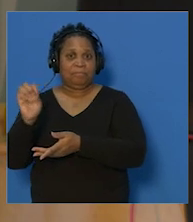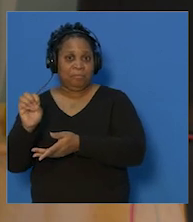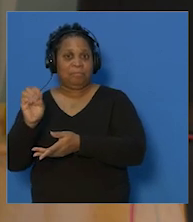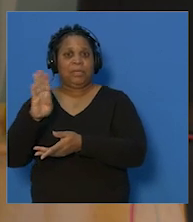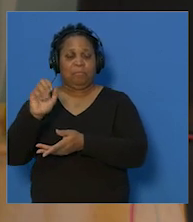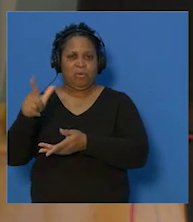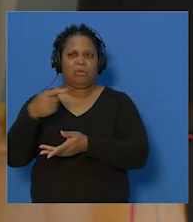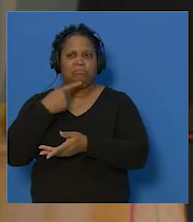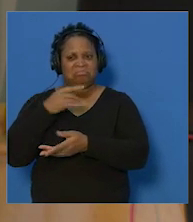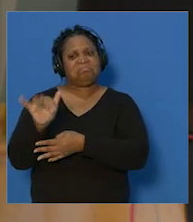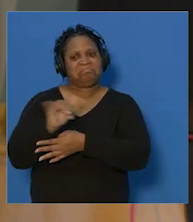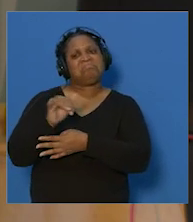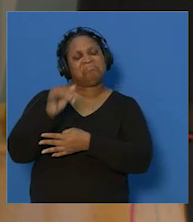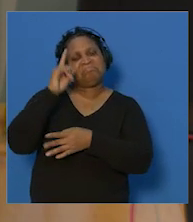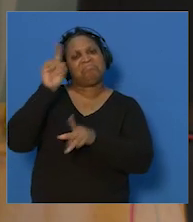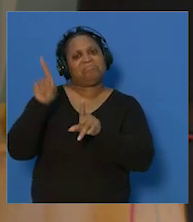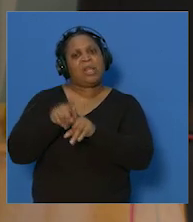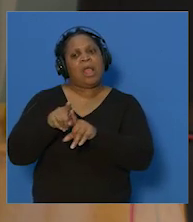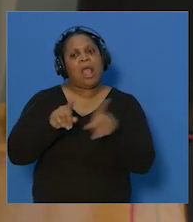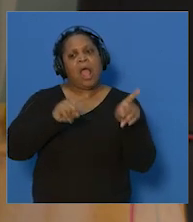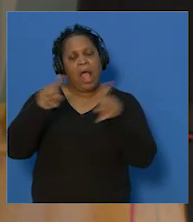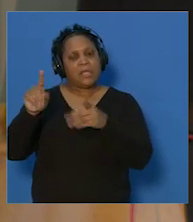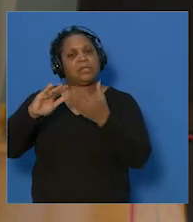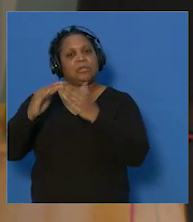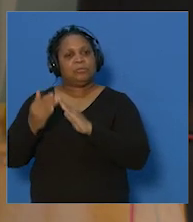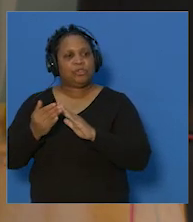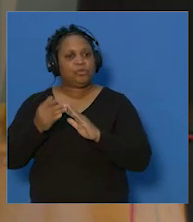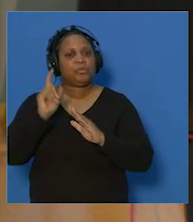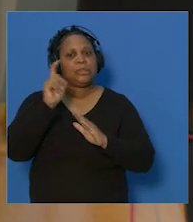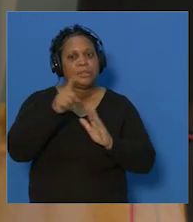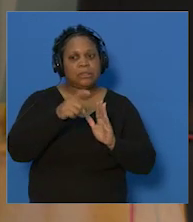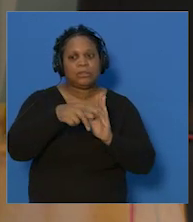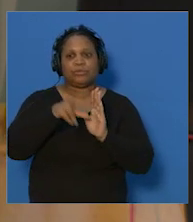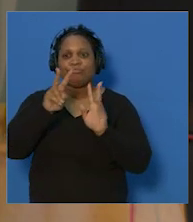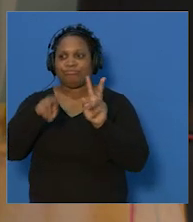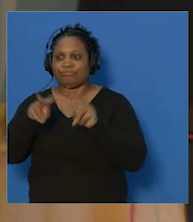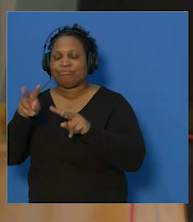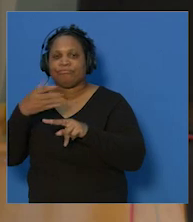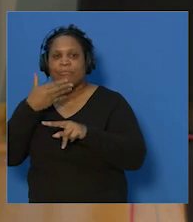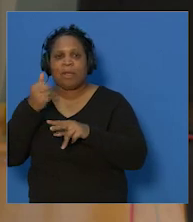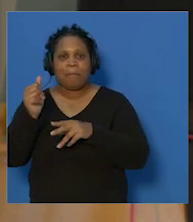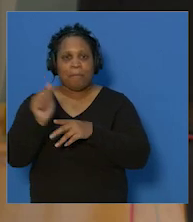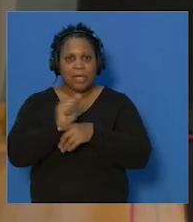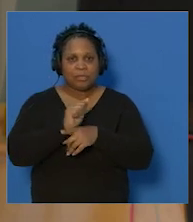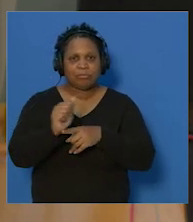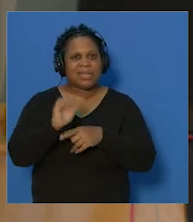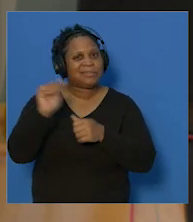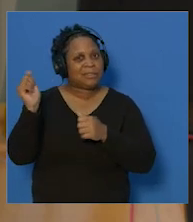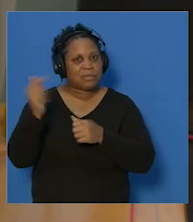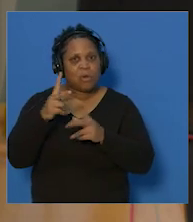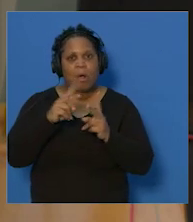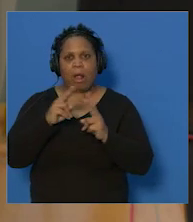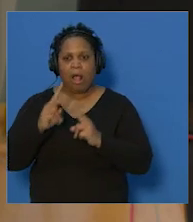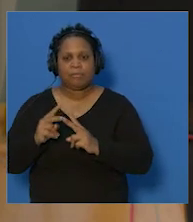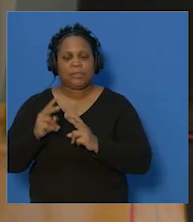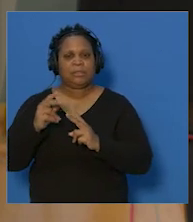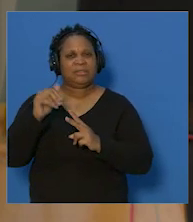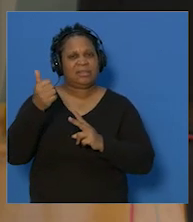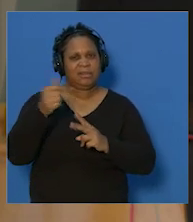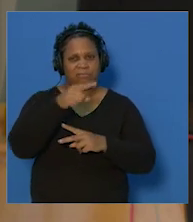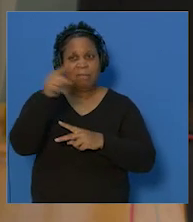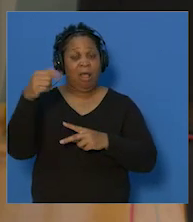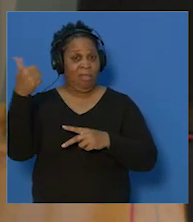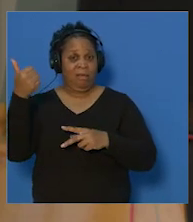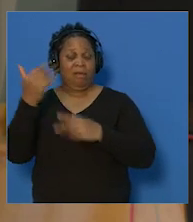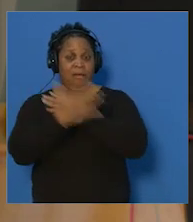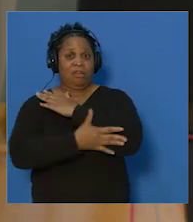sentiments that as a community, we have to look at all options and best practice and what is happening and what other countries are finding